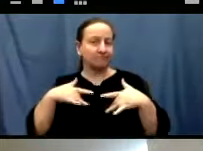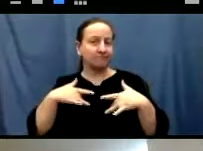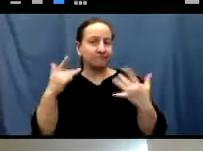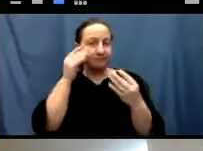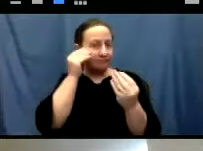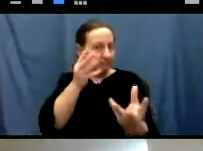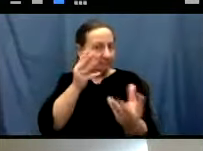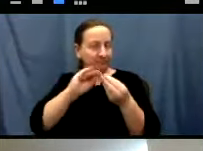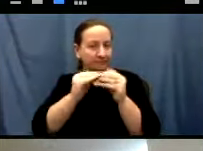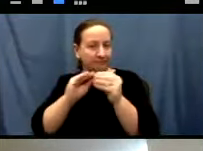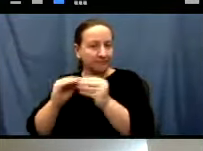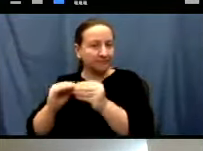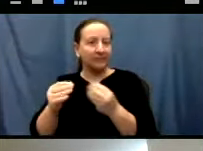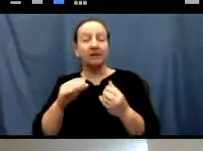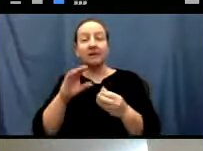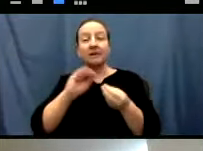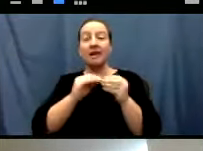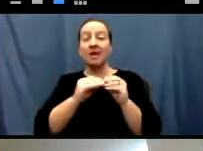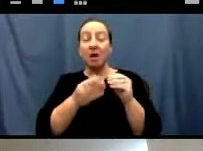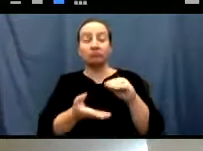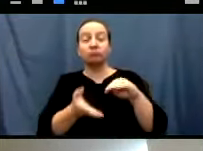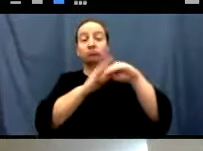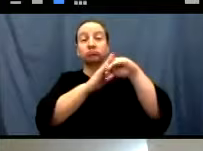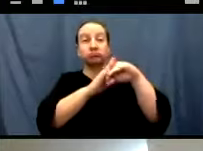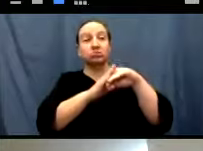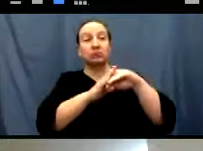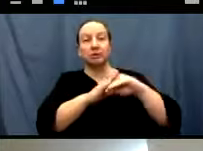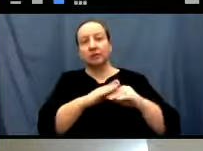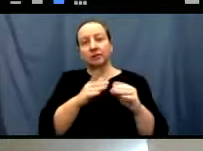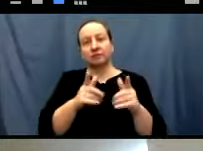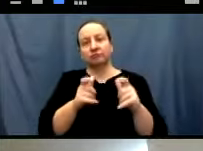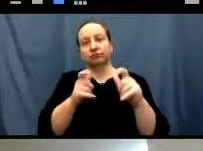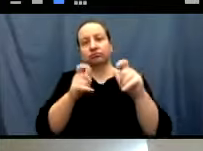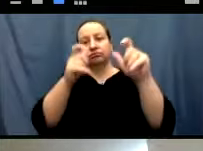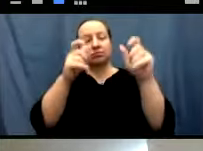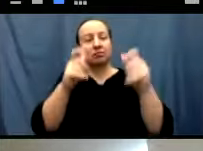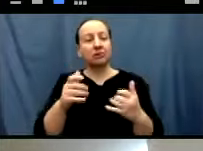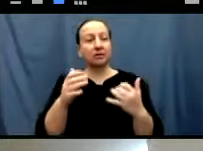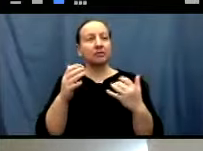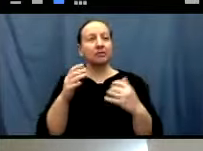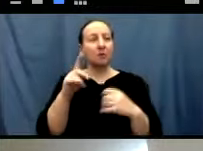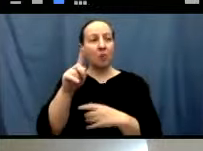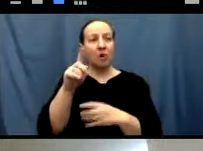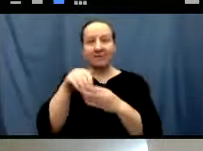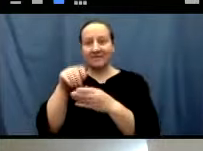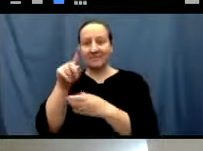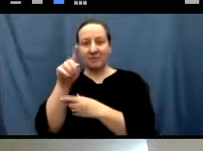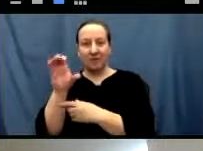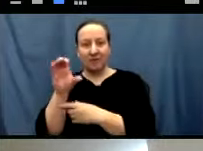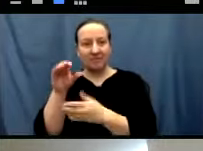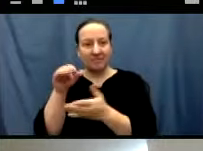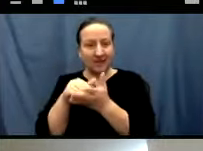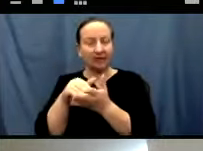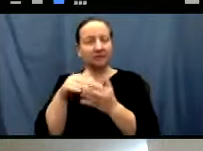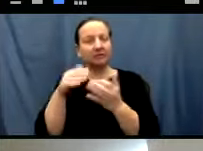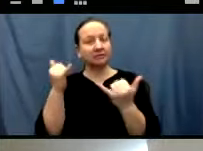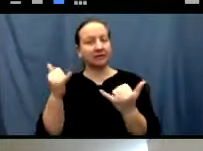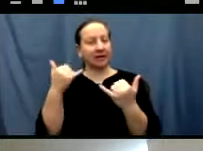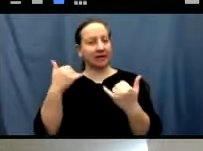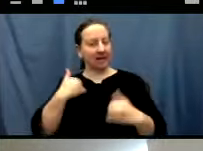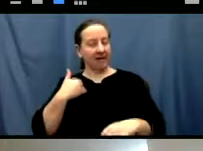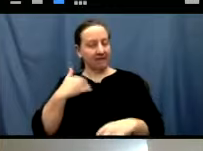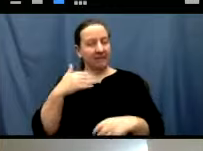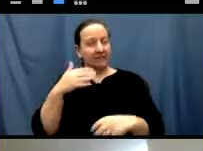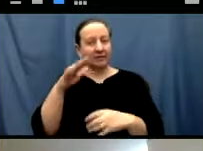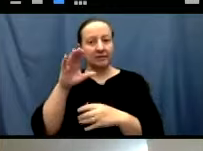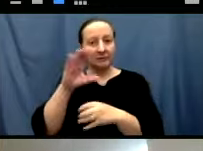at a rapid pace. Right now, about 1 in 110 Coloradans are currently contagious with COVID-19. And we know that in some regions or counties